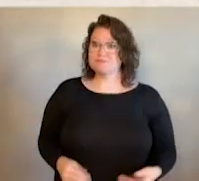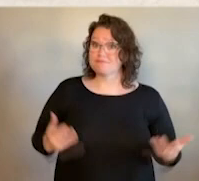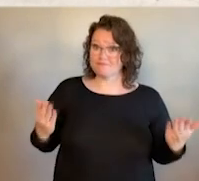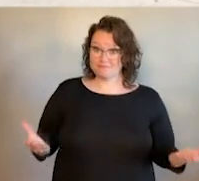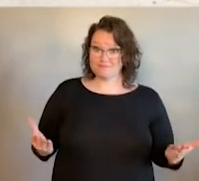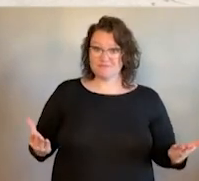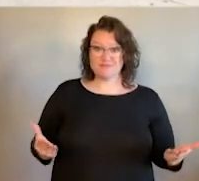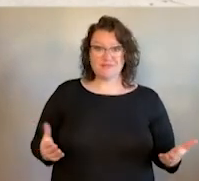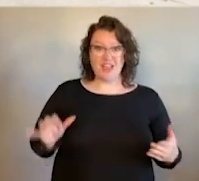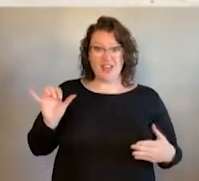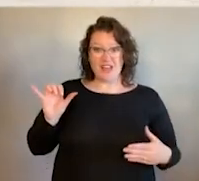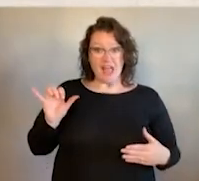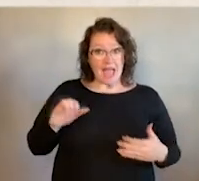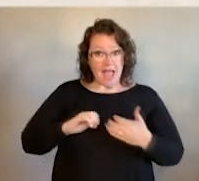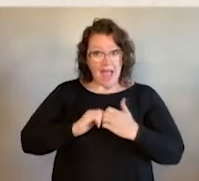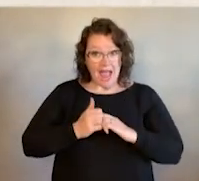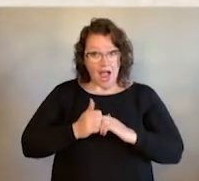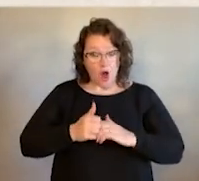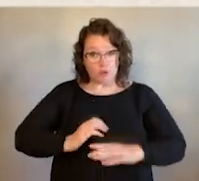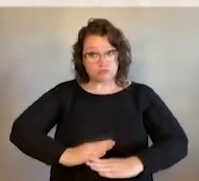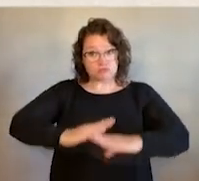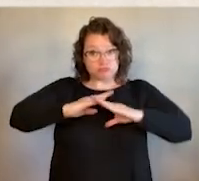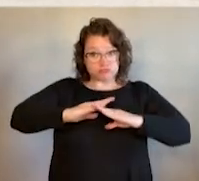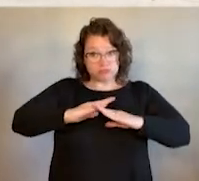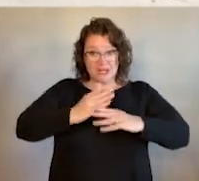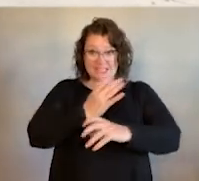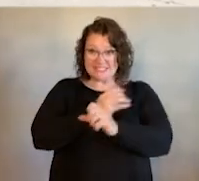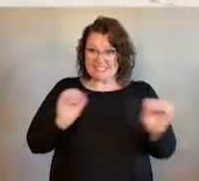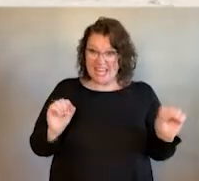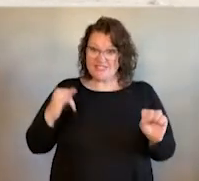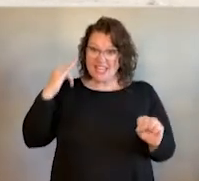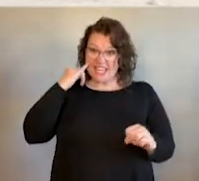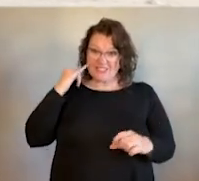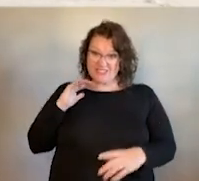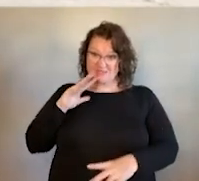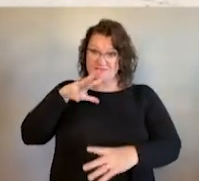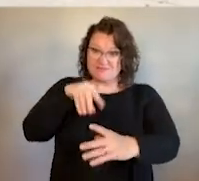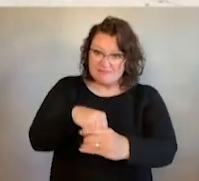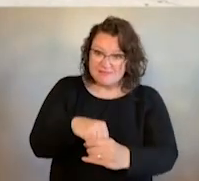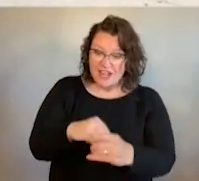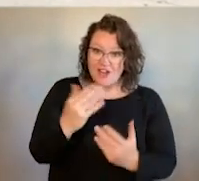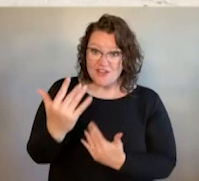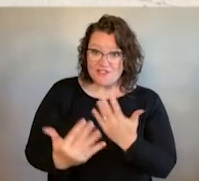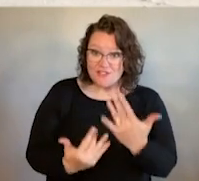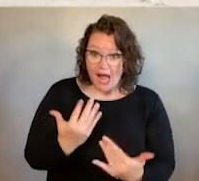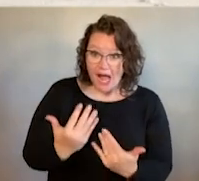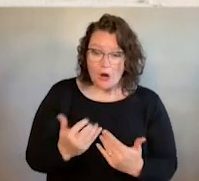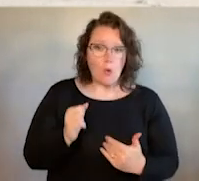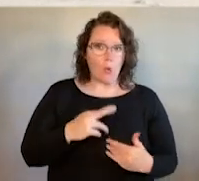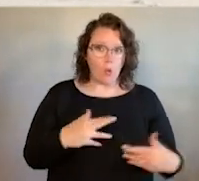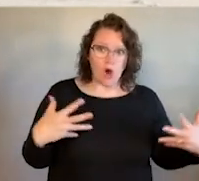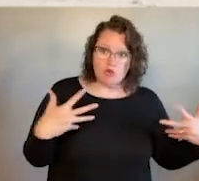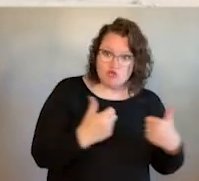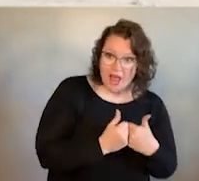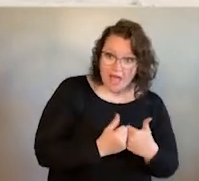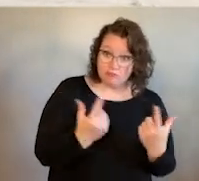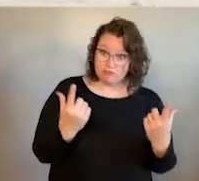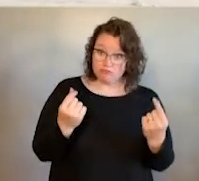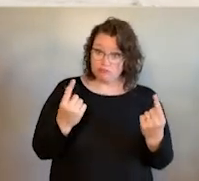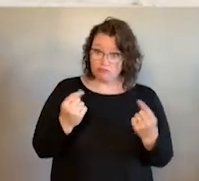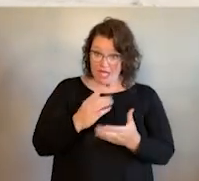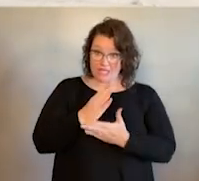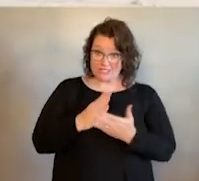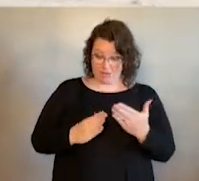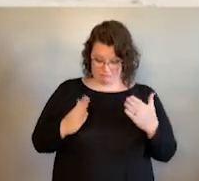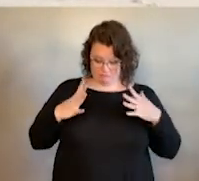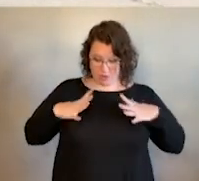So what does it take to stay safe as possible when you're in a situation where with fire or in a wreck? Let me show you some of the